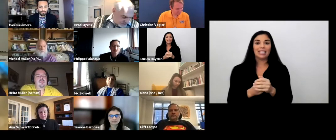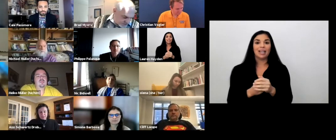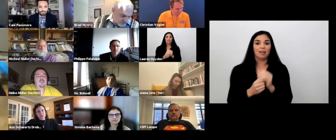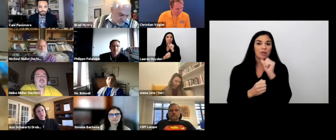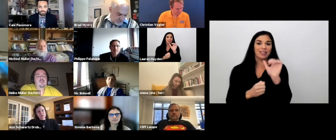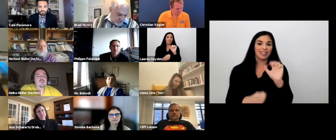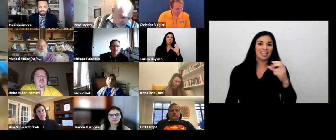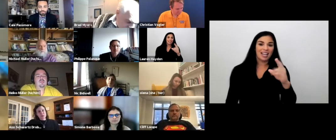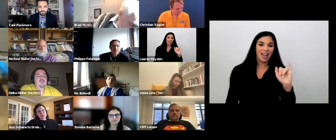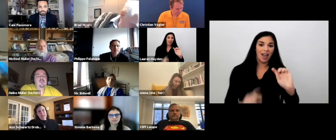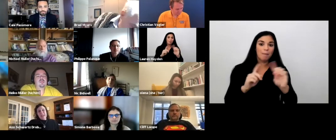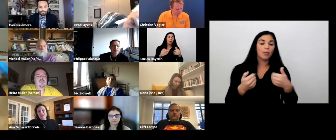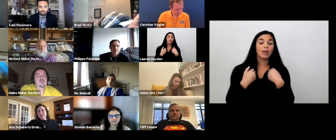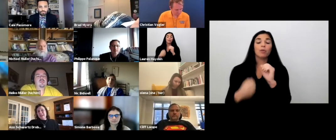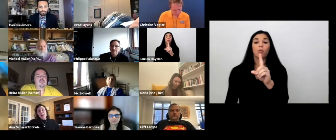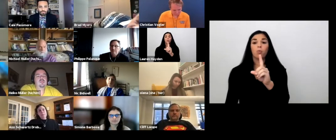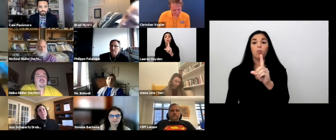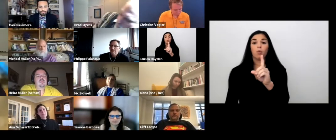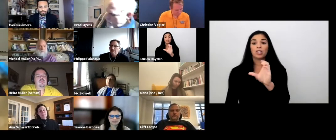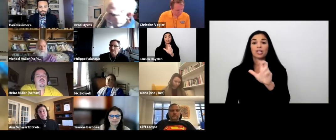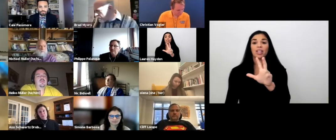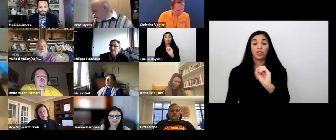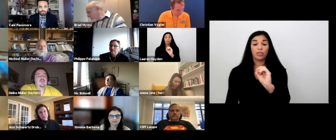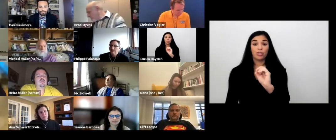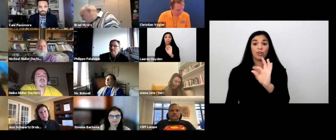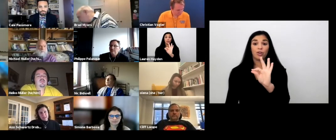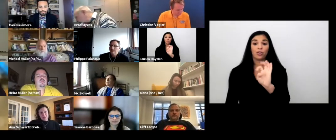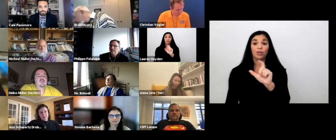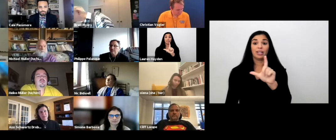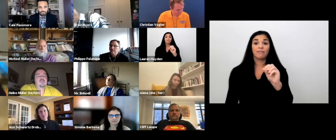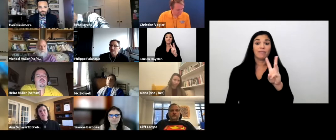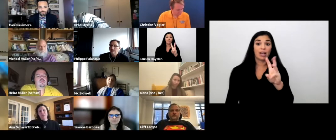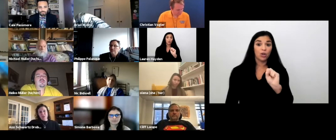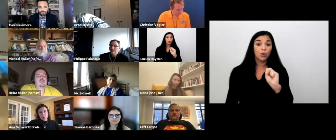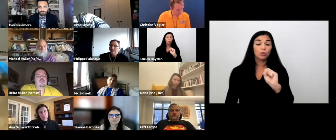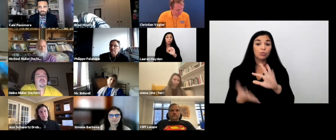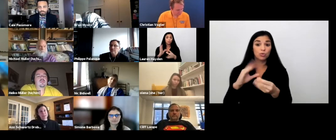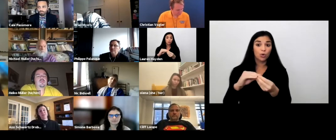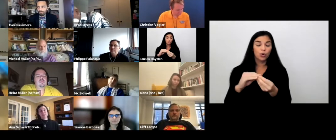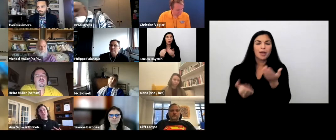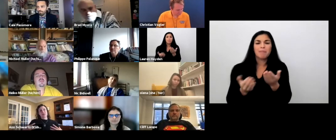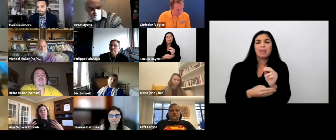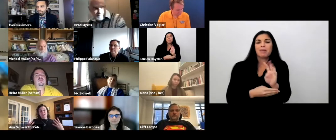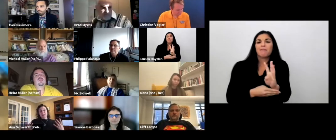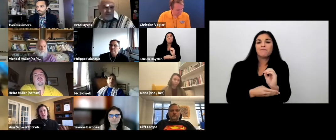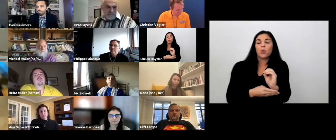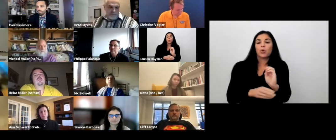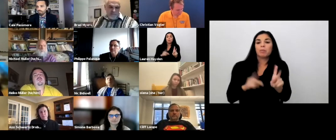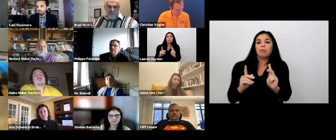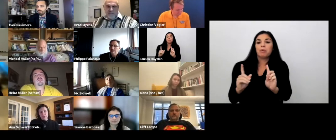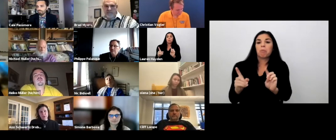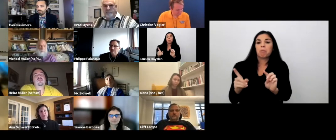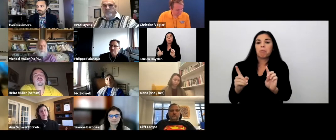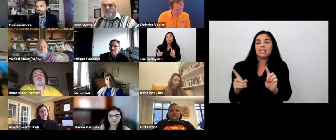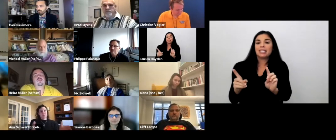know, 130 fellows, and maybe 40 people attend the cohort building events that are intended to help them